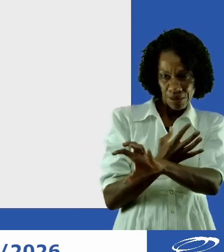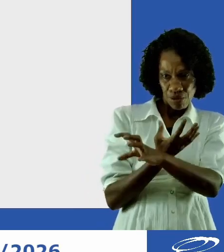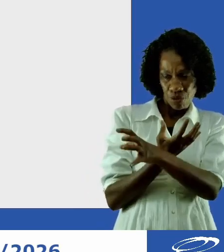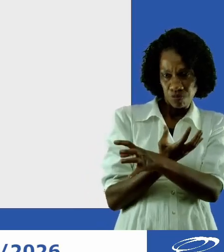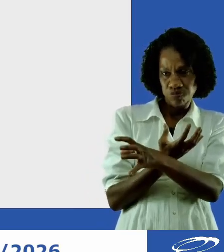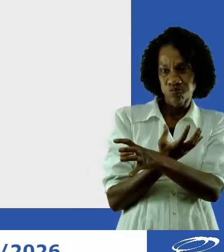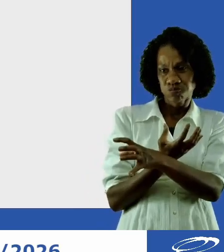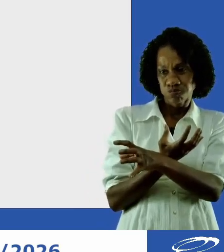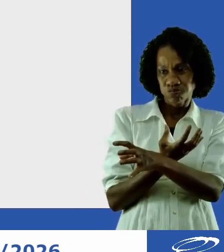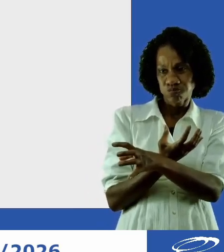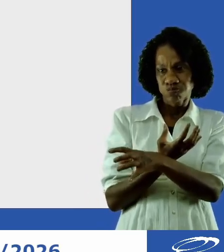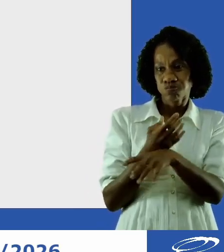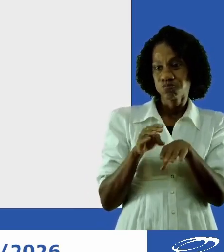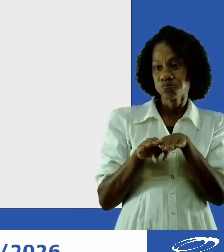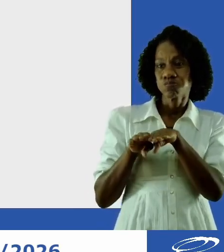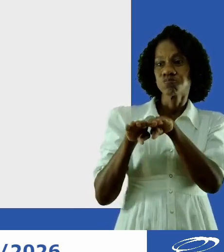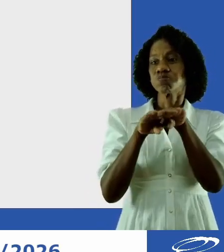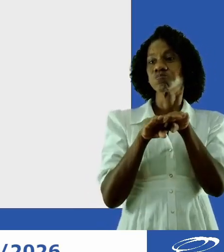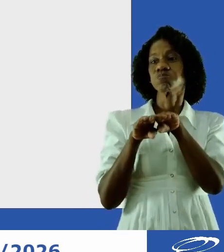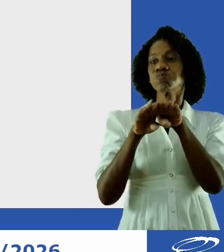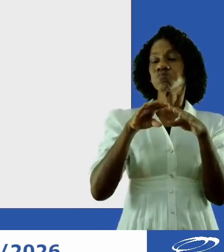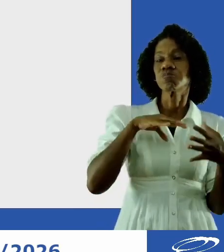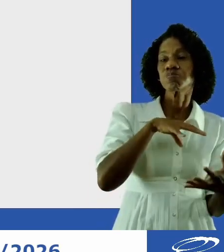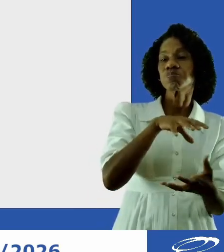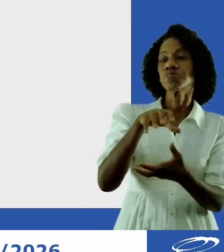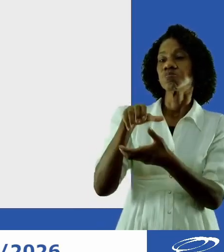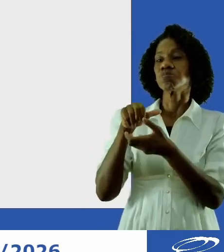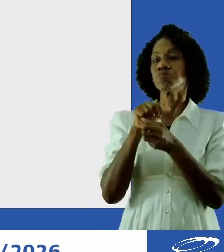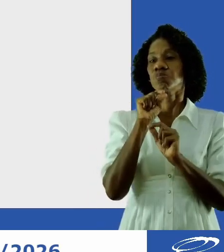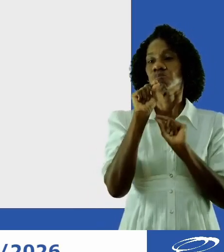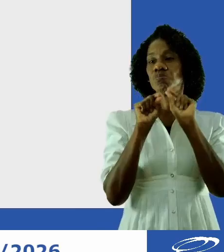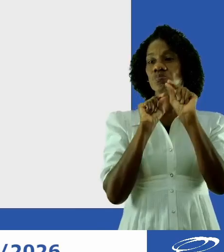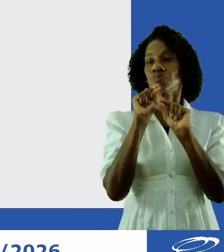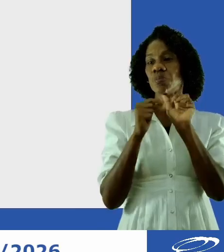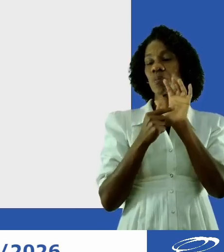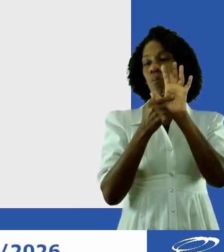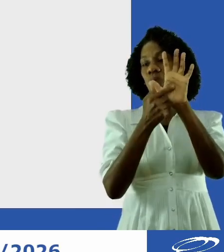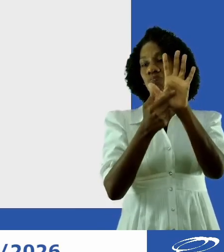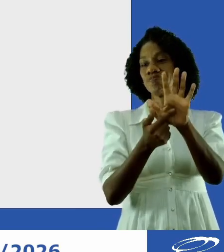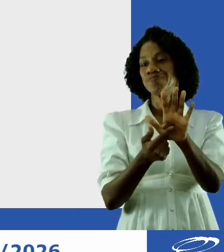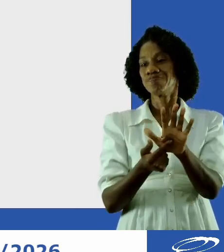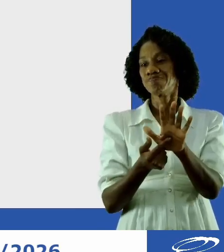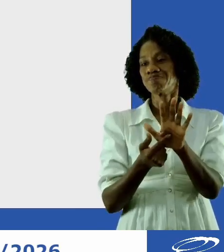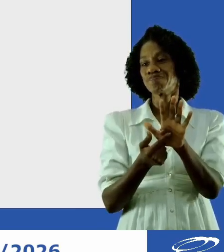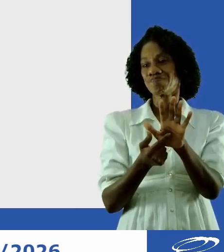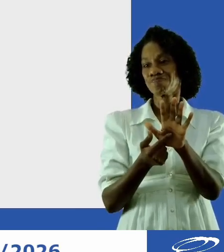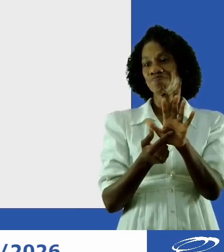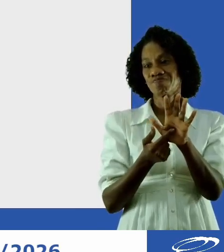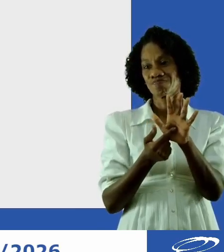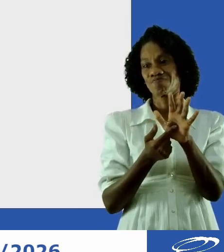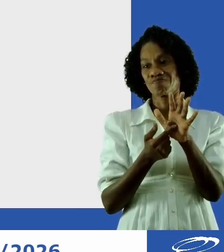guidelines, national or international guidelines, is what we know. But from here, there is a medium